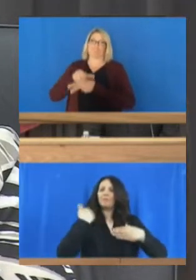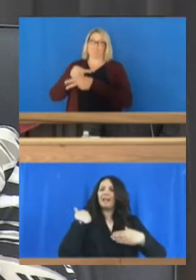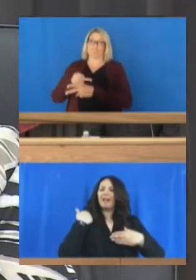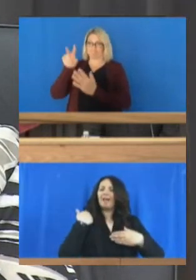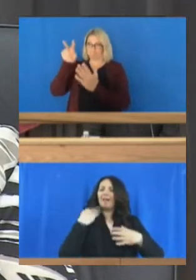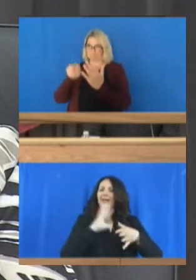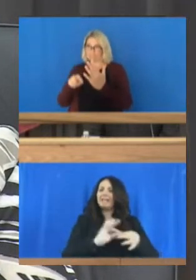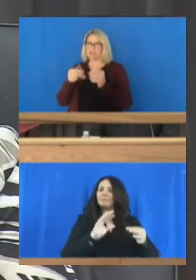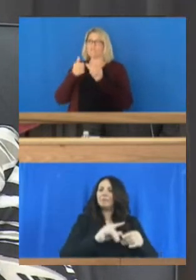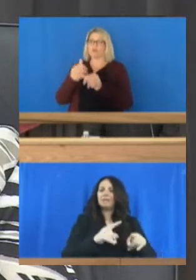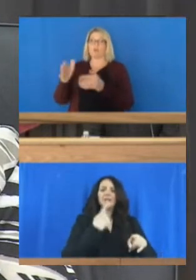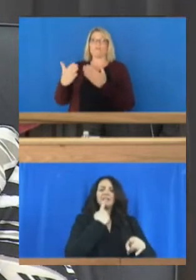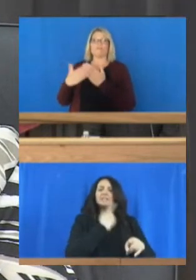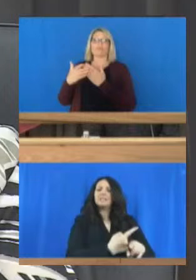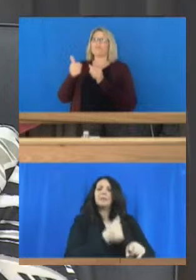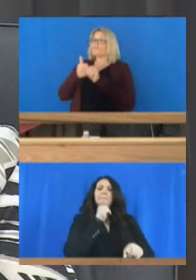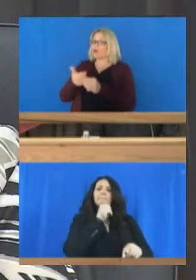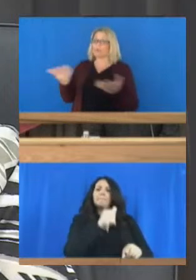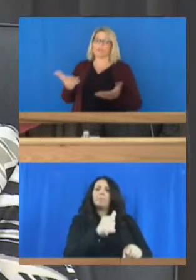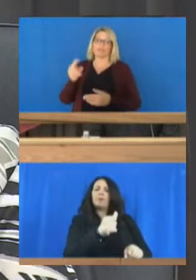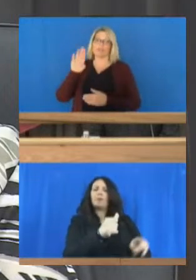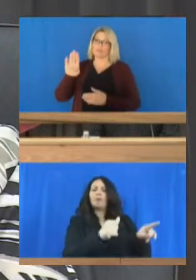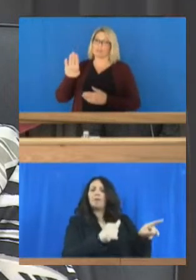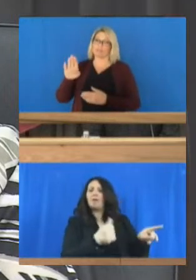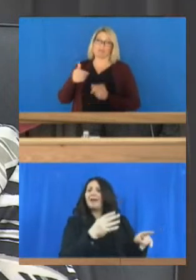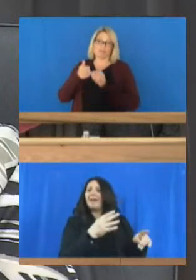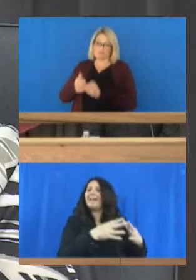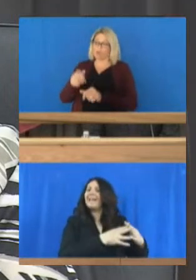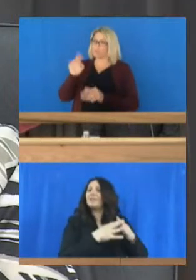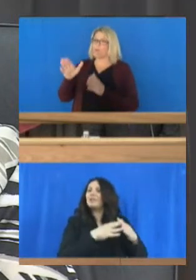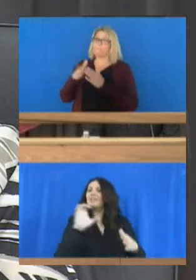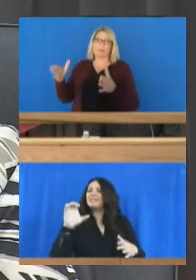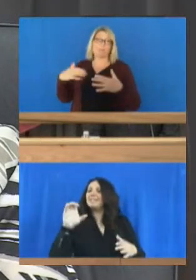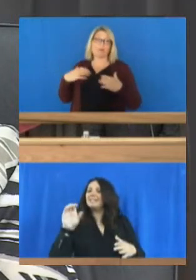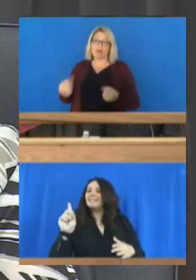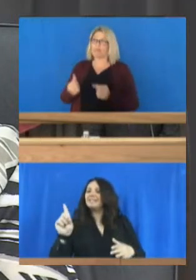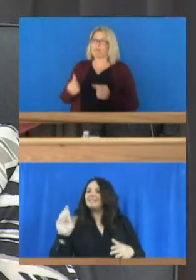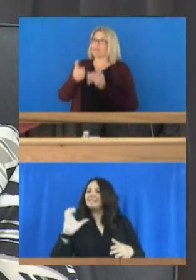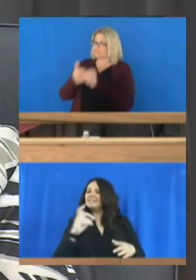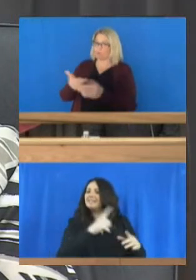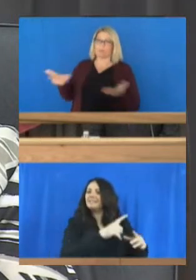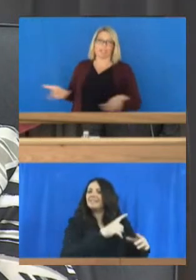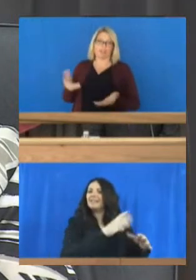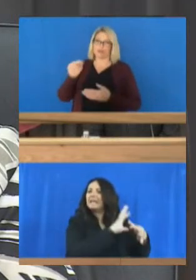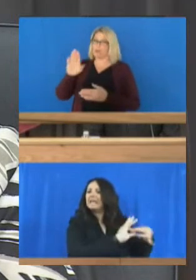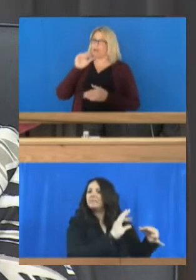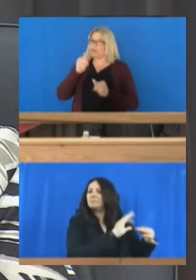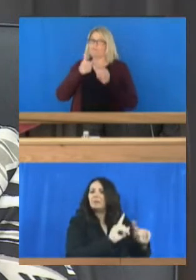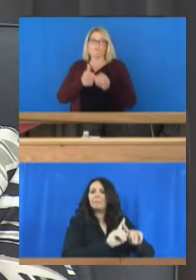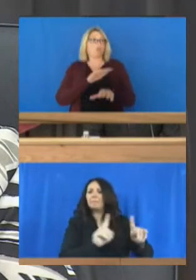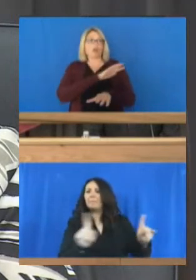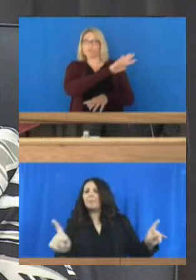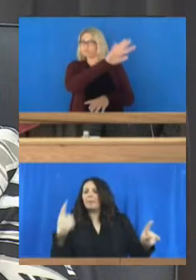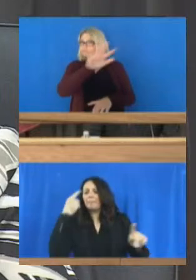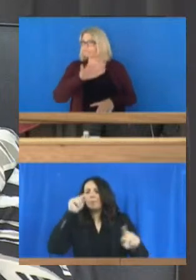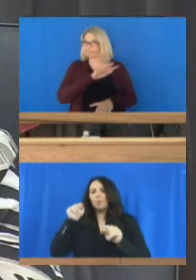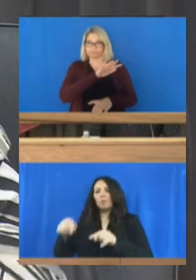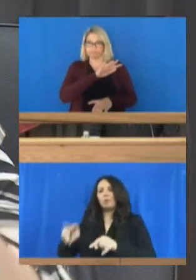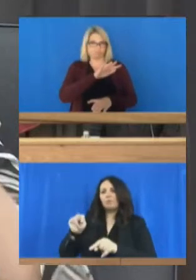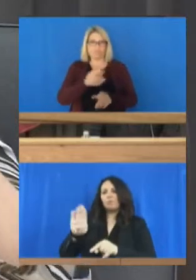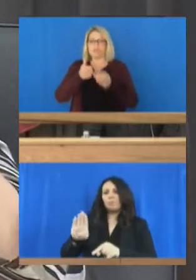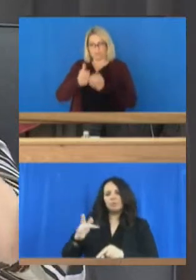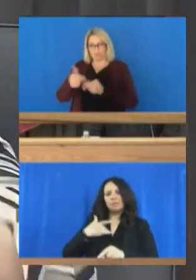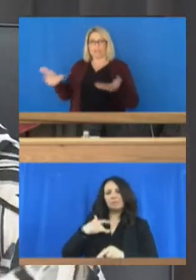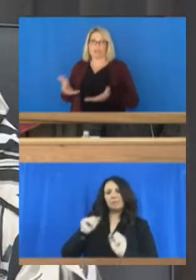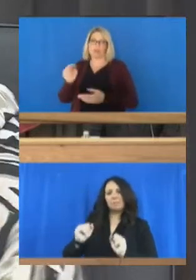Mr. Hears, do you have a follow-up? Yes, please, Bruce. On the addition of 40+, I wanted to know if public